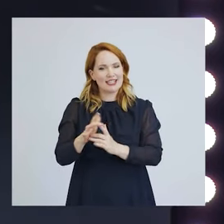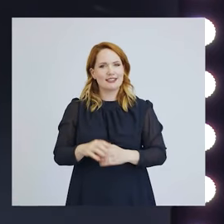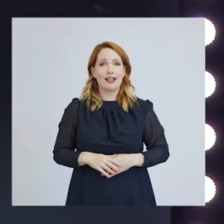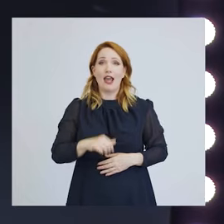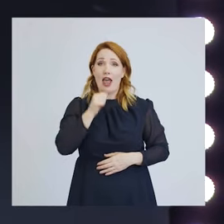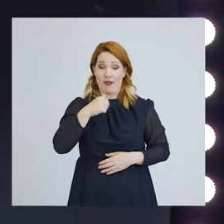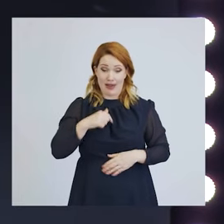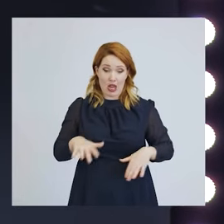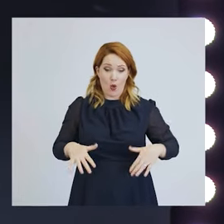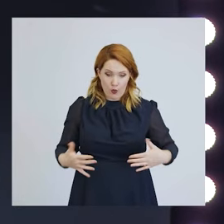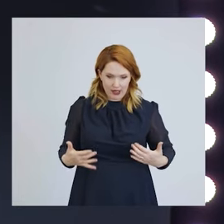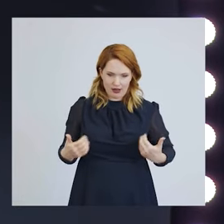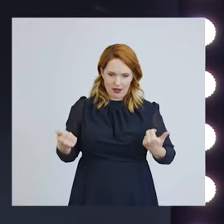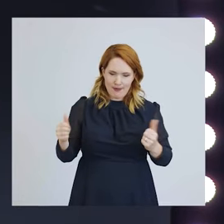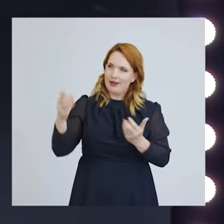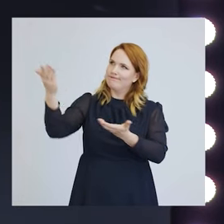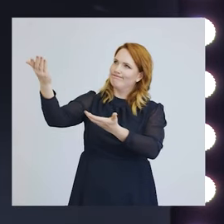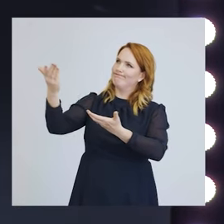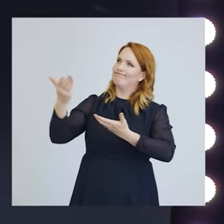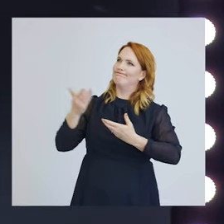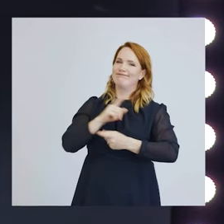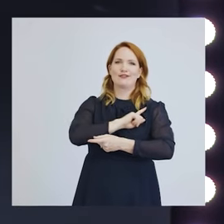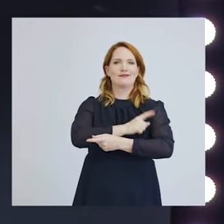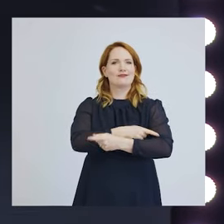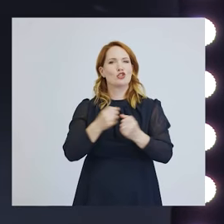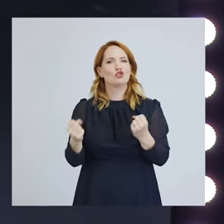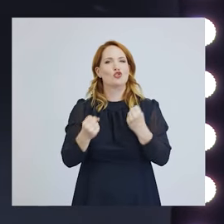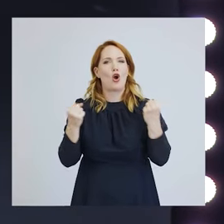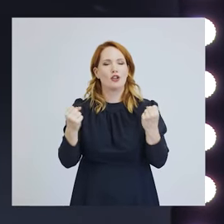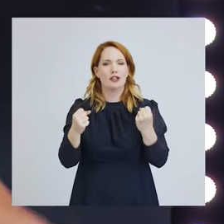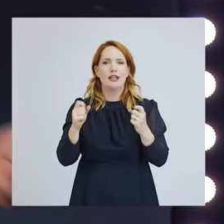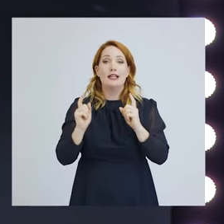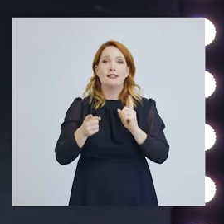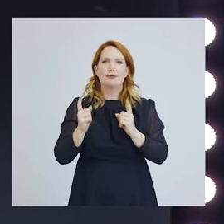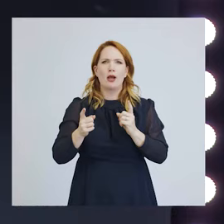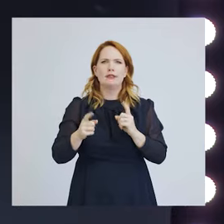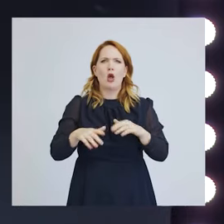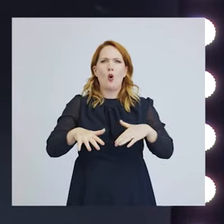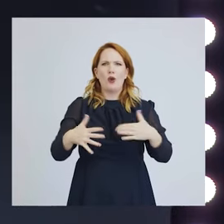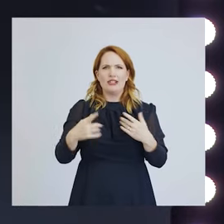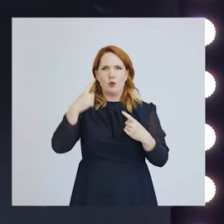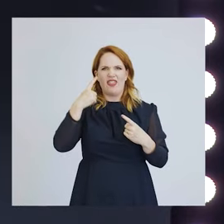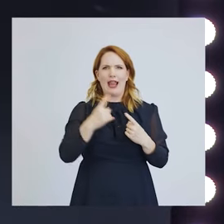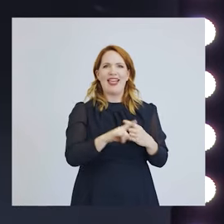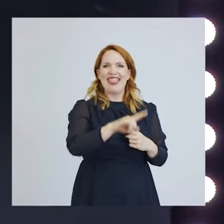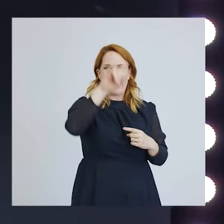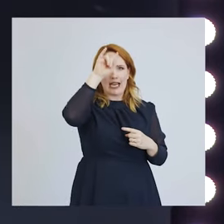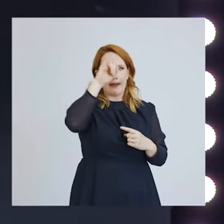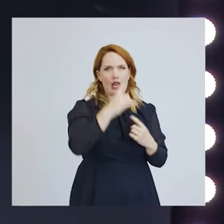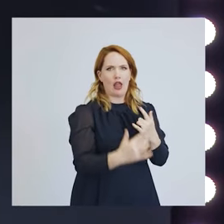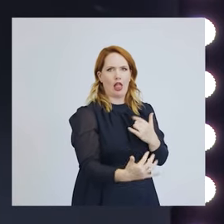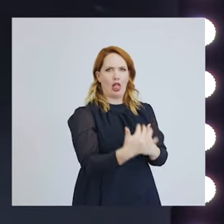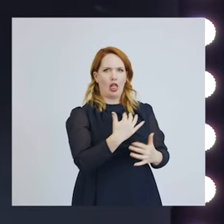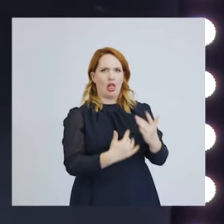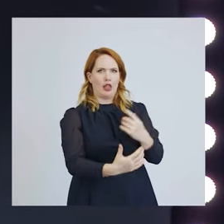guy knew Jesus. When I am weak, then I am strong. Do you know, so often in the church, we see weakness as